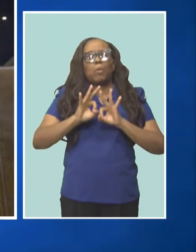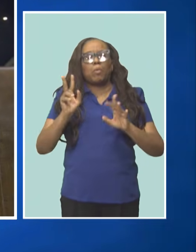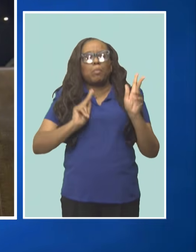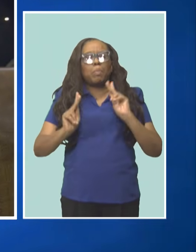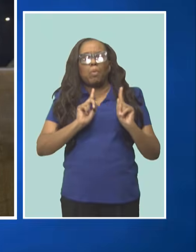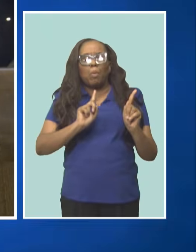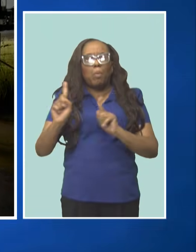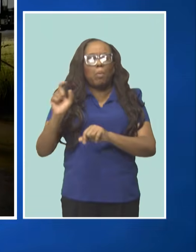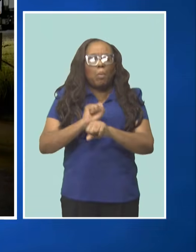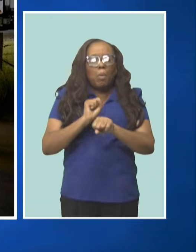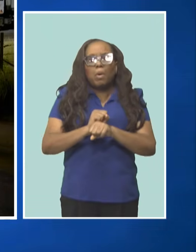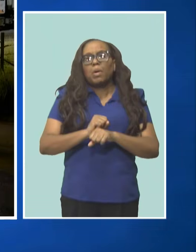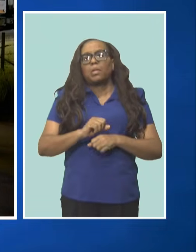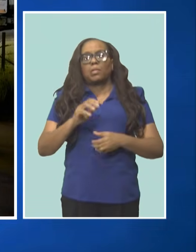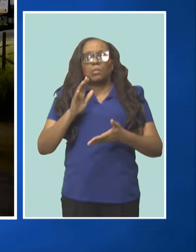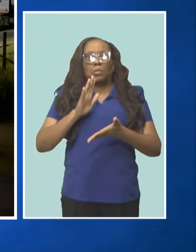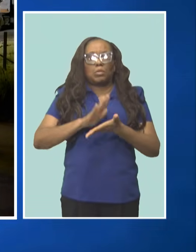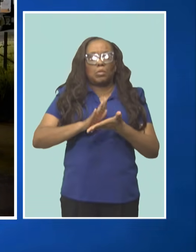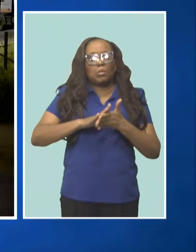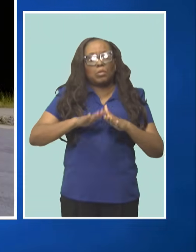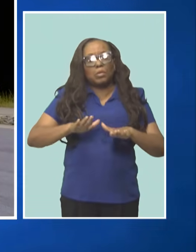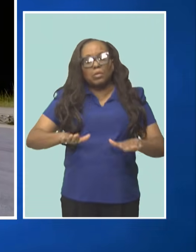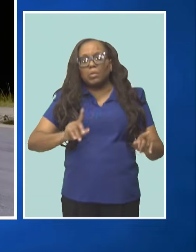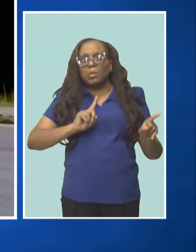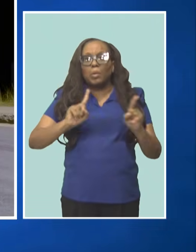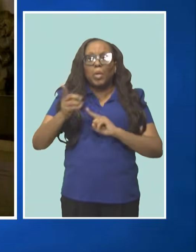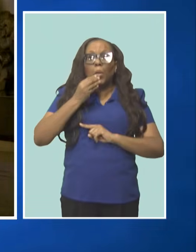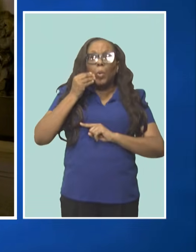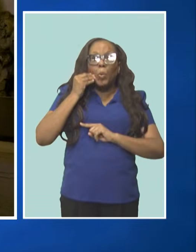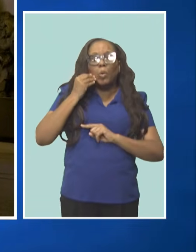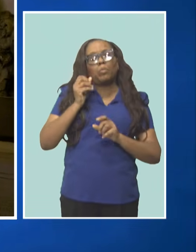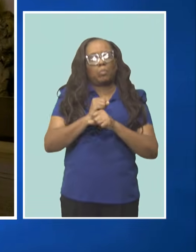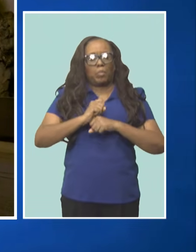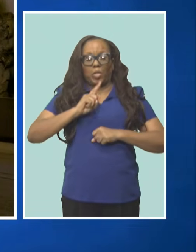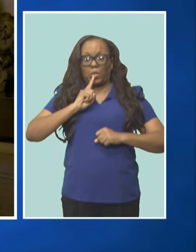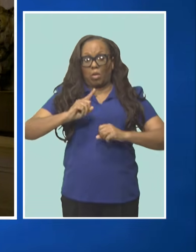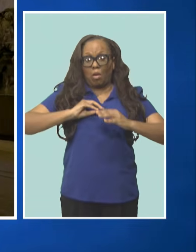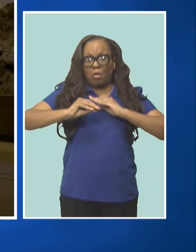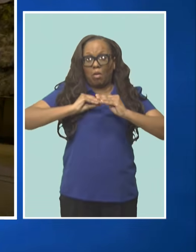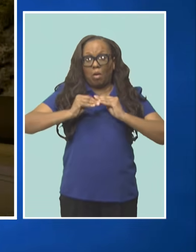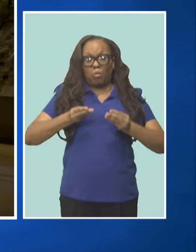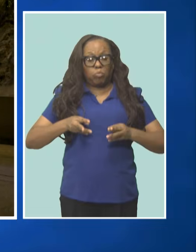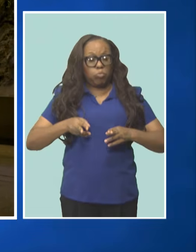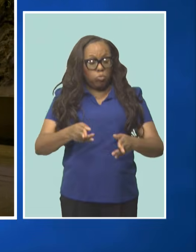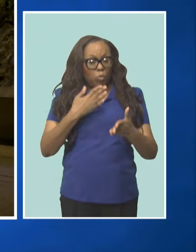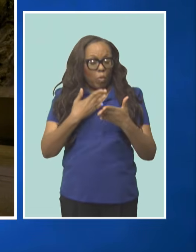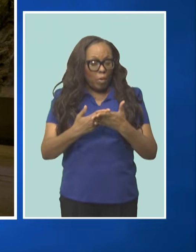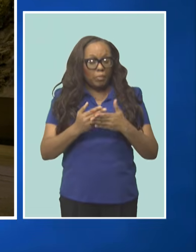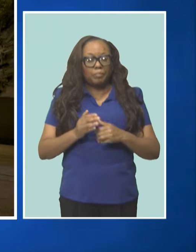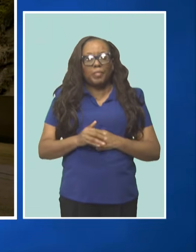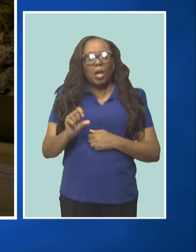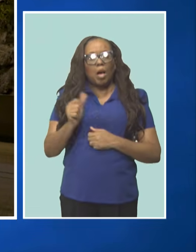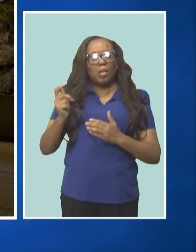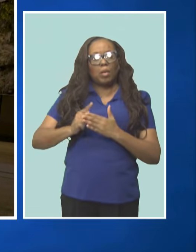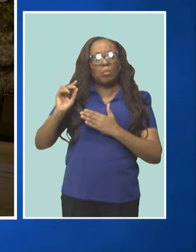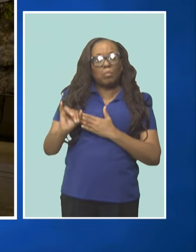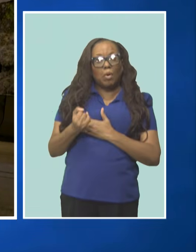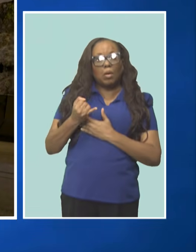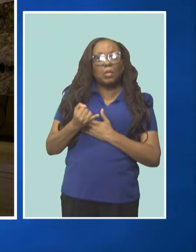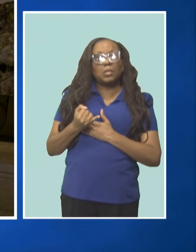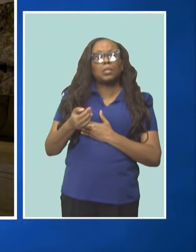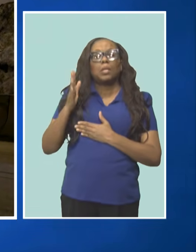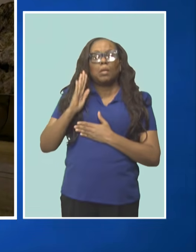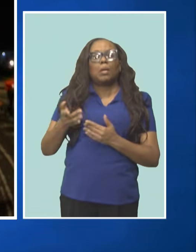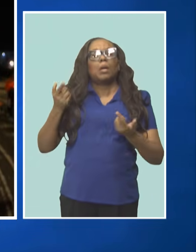key arteries are well preserved and maintained. Ms. Bradshaw says there are other projects underway that have been needed for